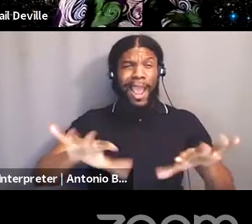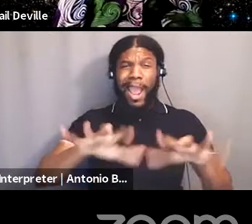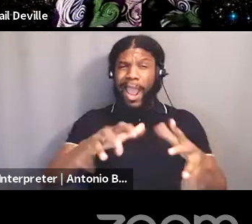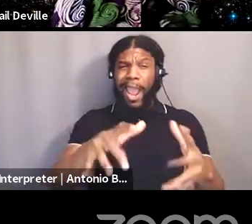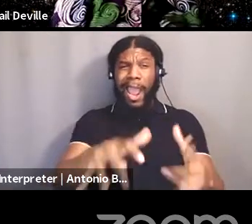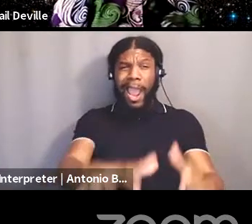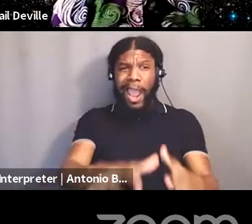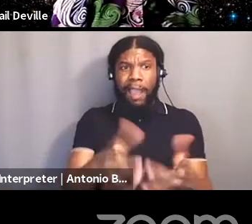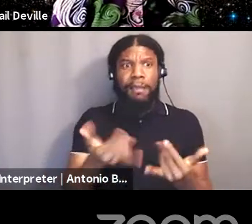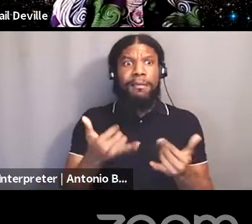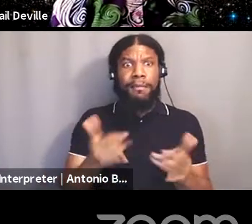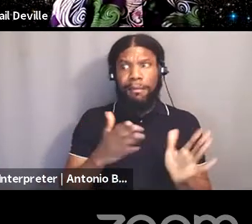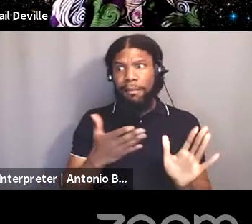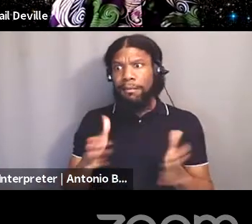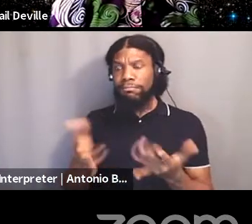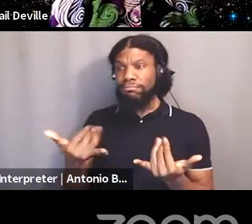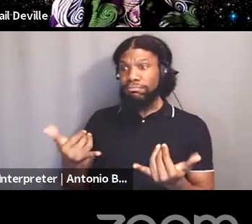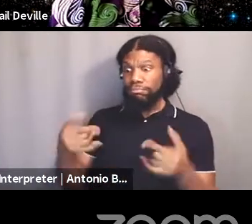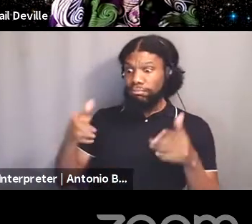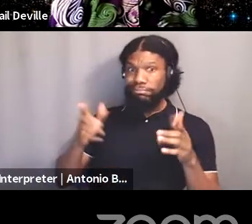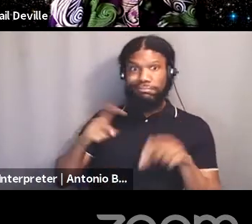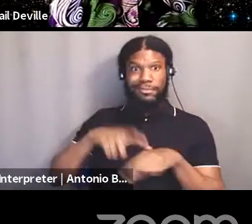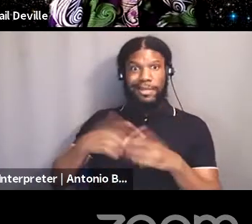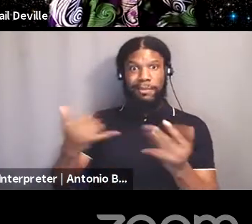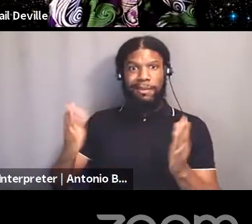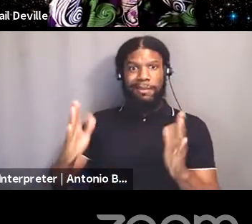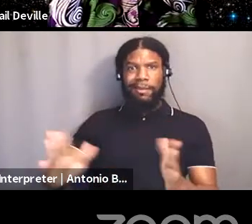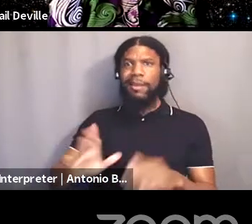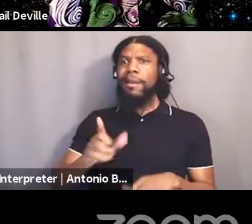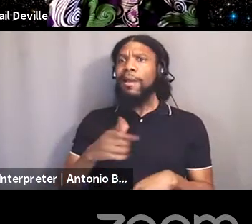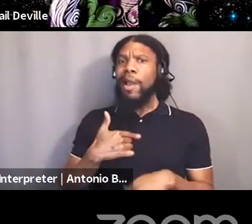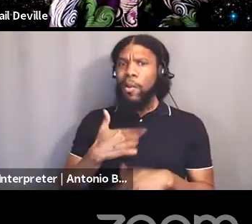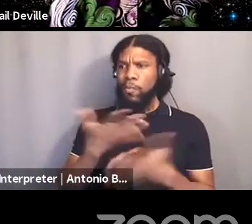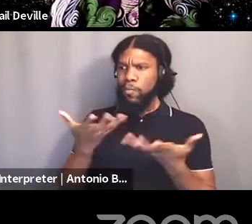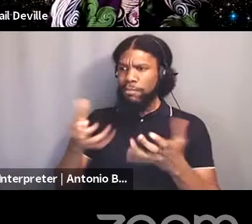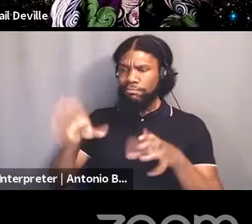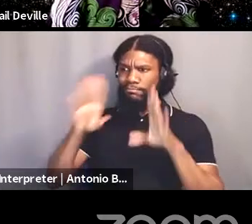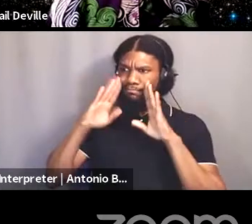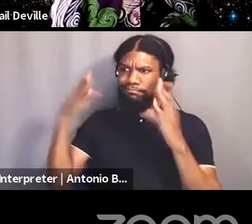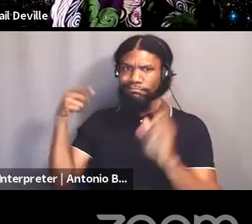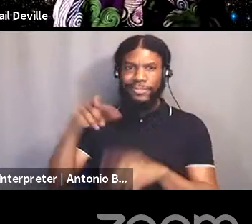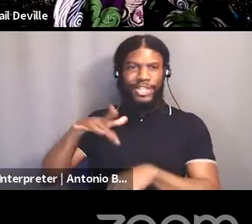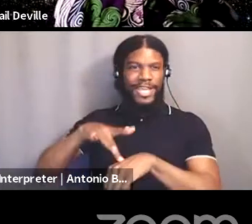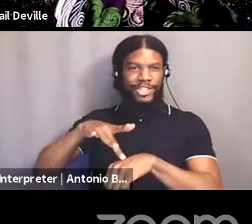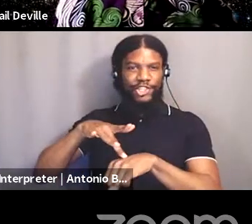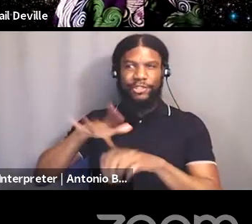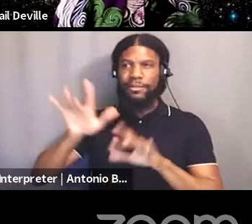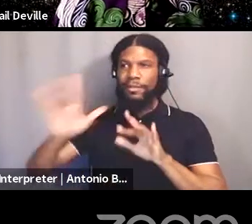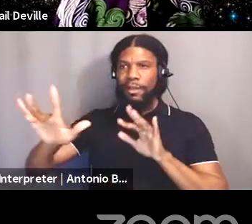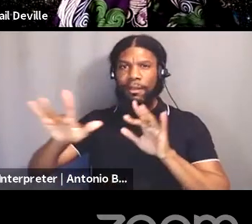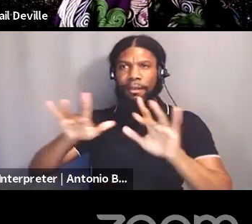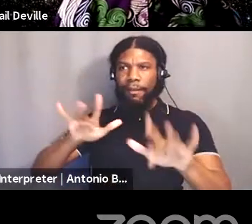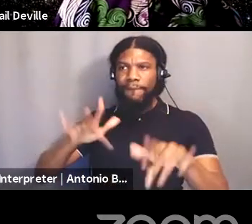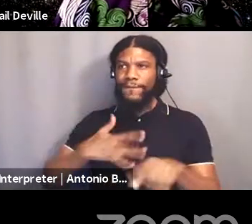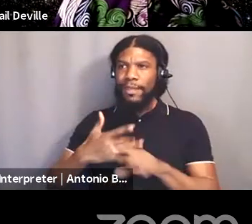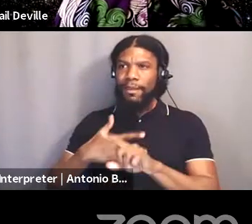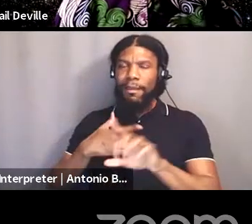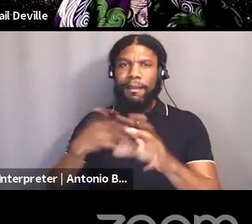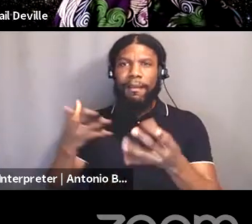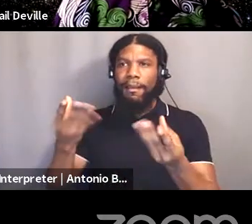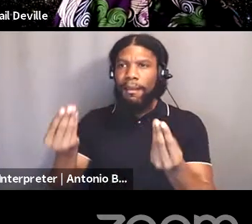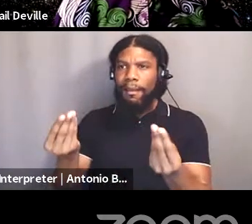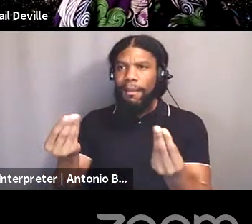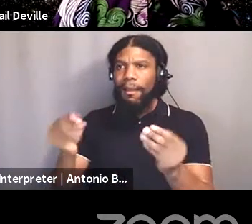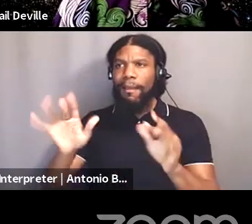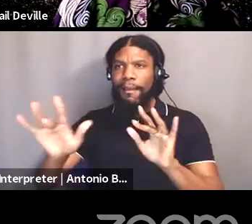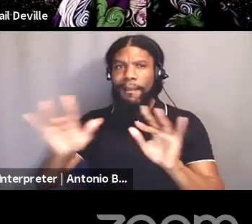I really wanted to think about touch. I wanted people to walk into the space and immediately feel